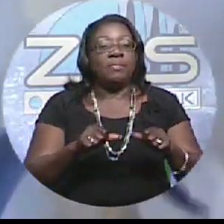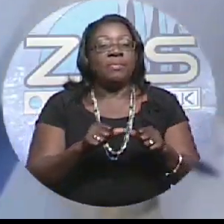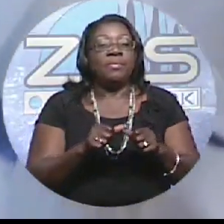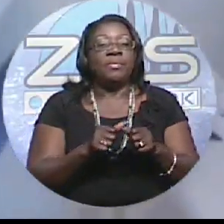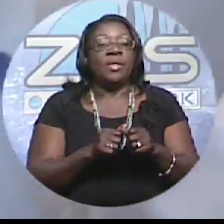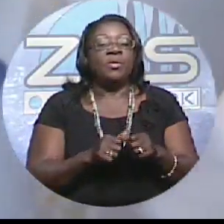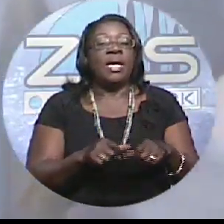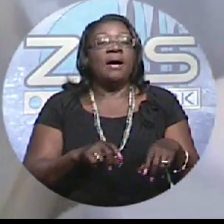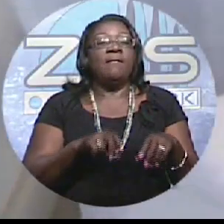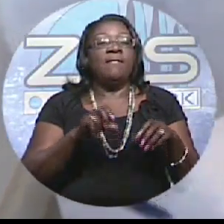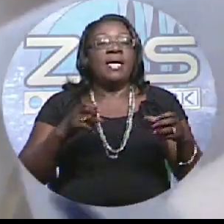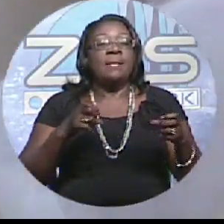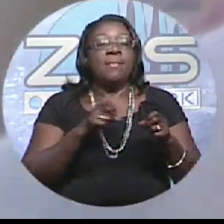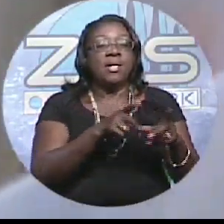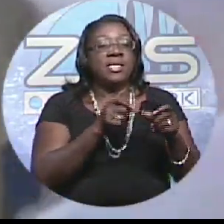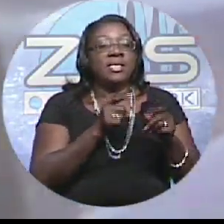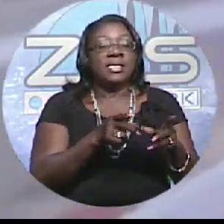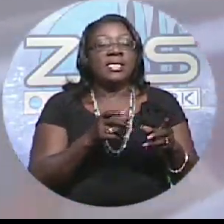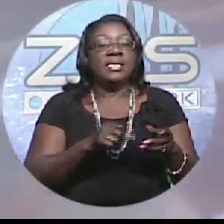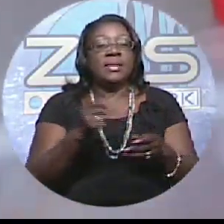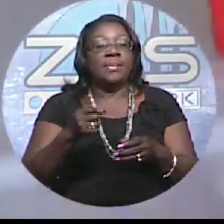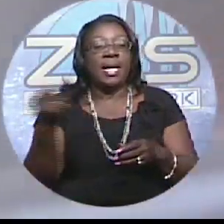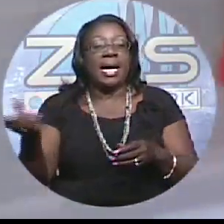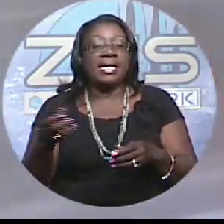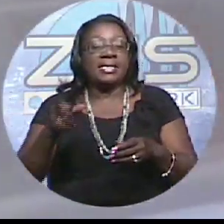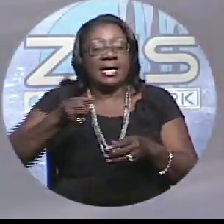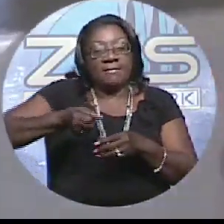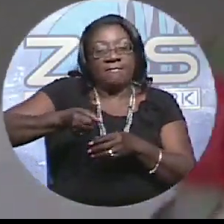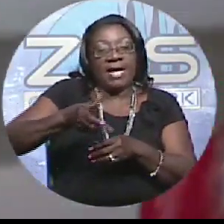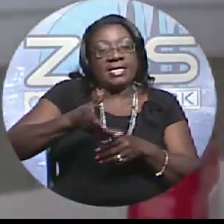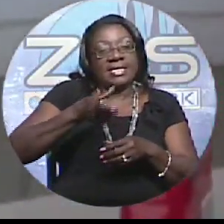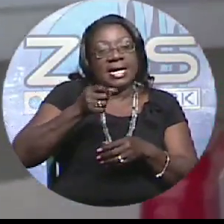Emergency supplies like batteries, flashlight, radio,